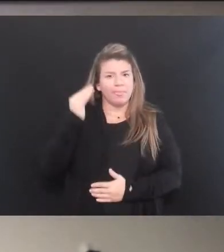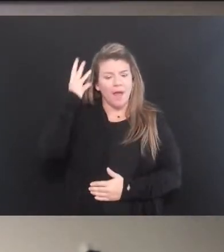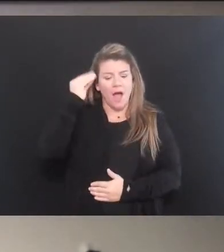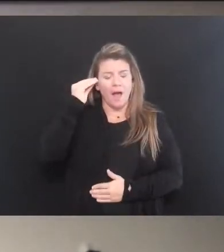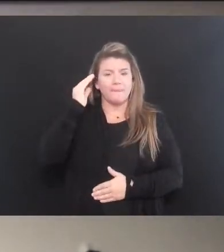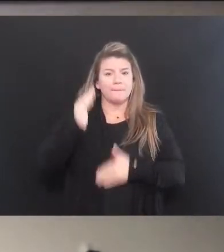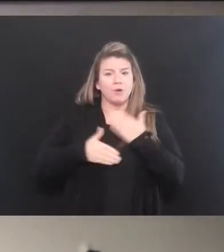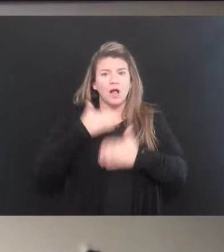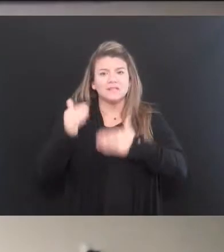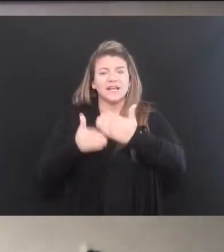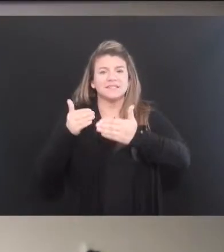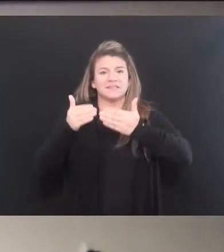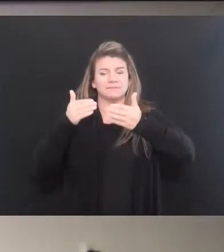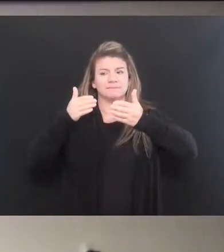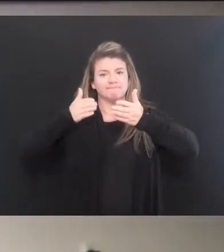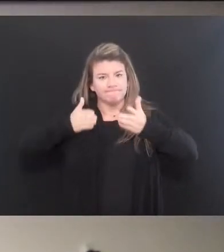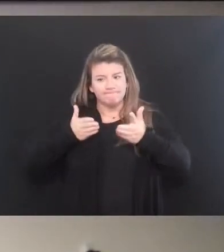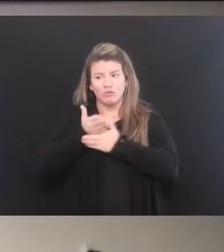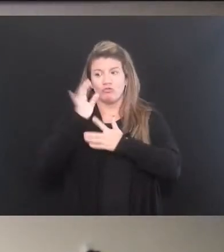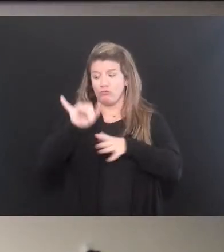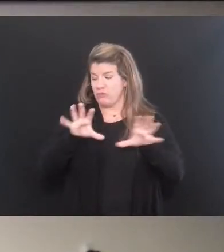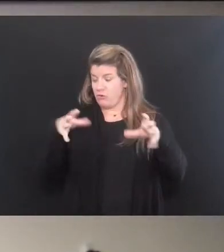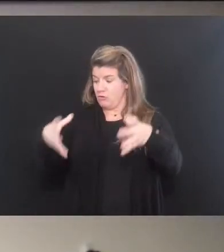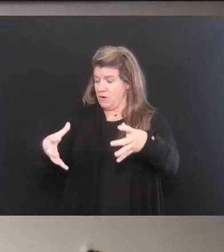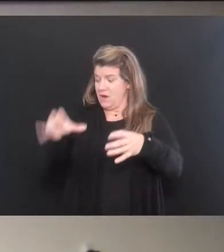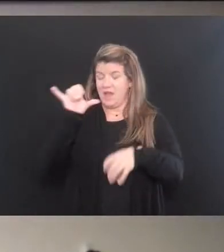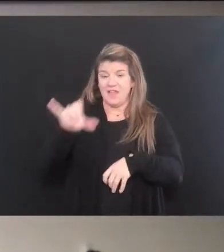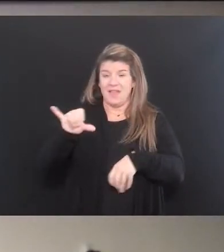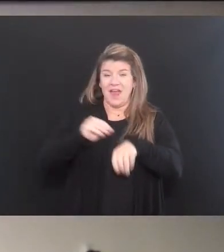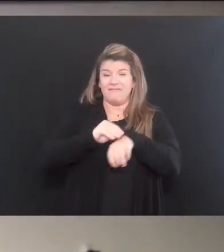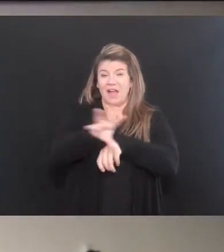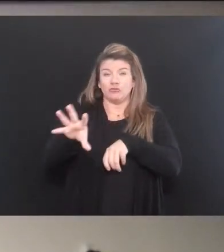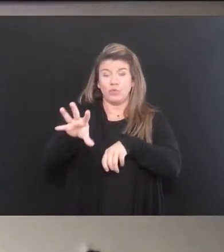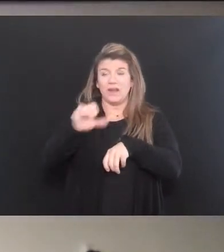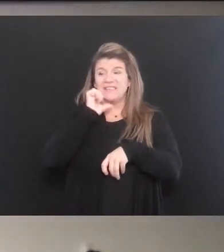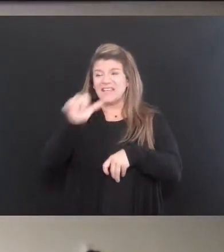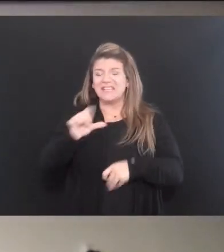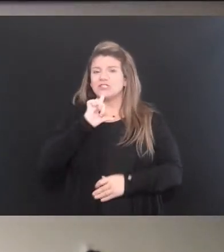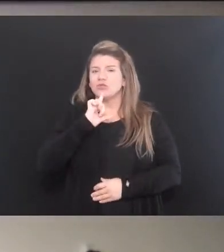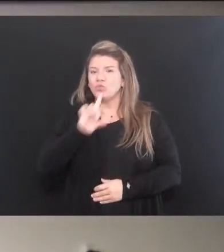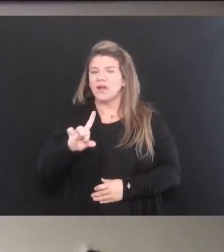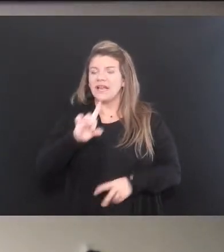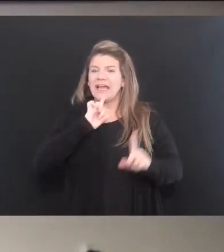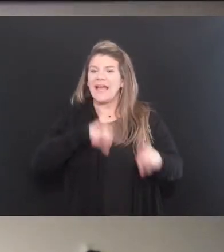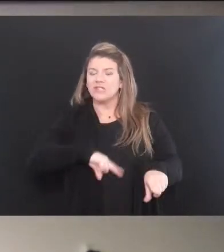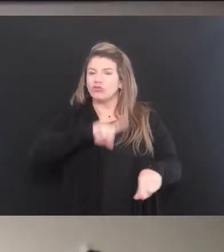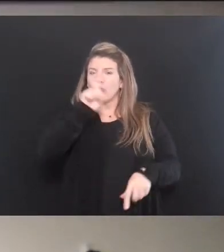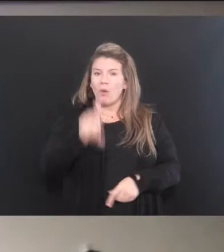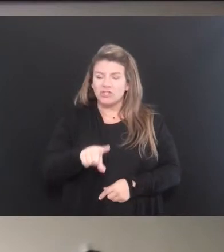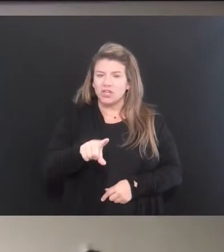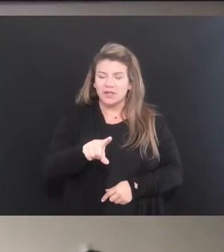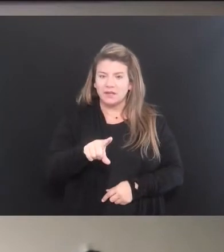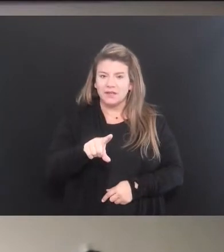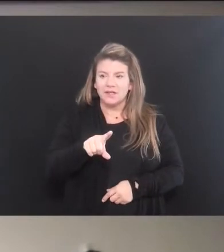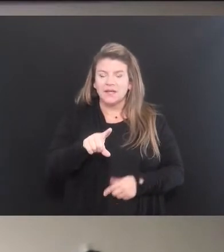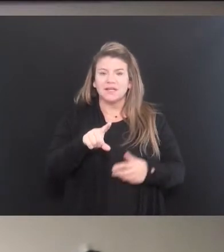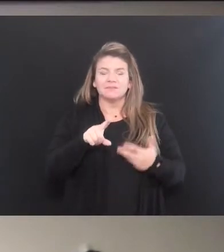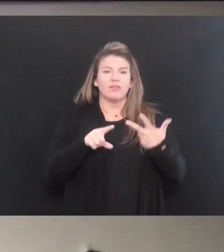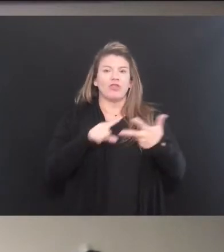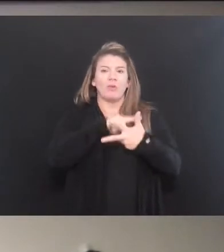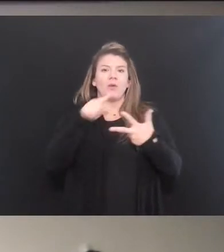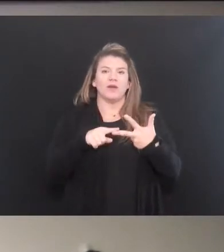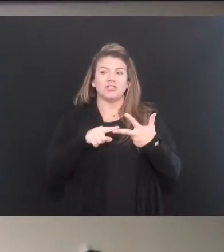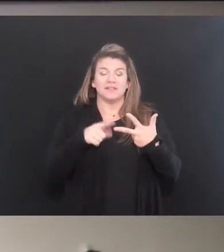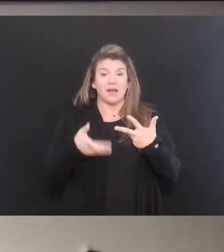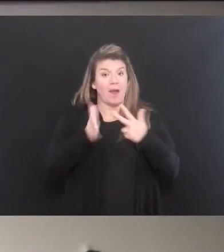among lawmakers that advisory opinion doesn't really answer the question, the three questions that